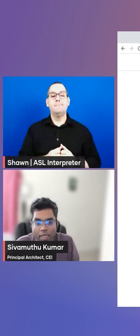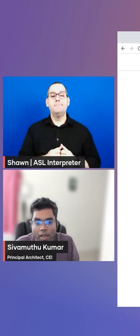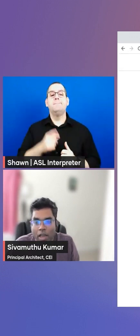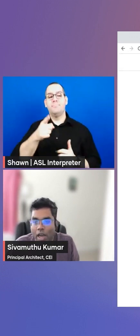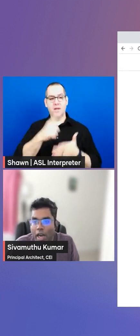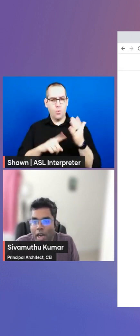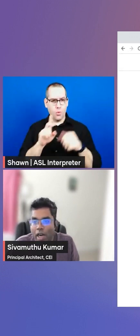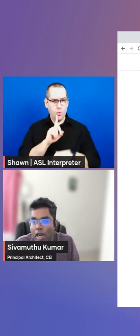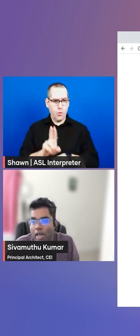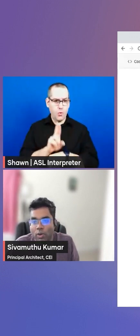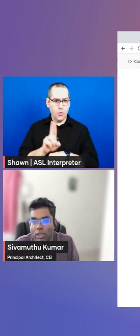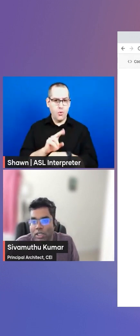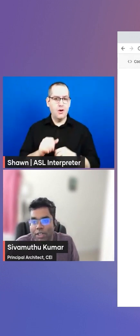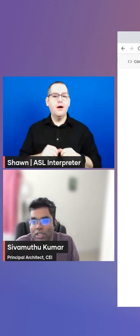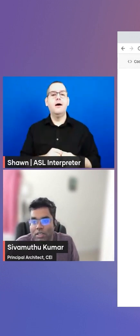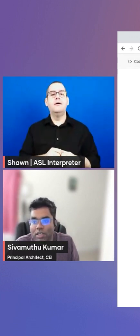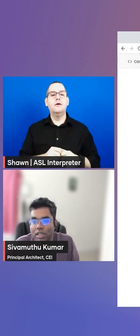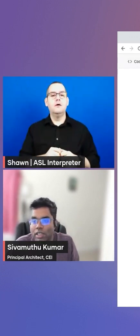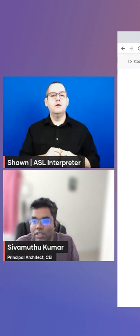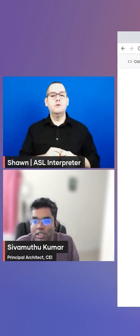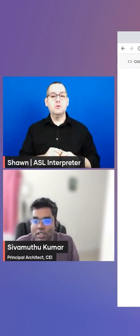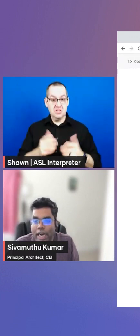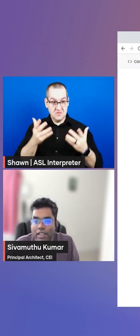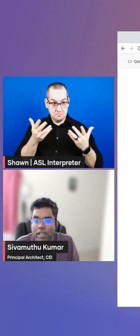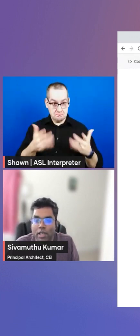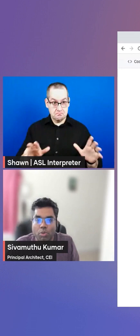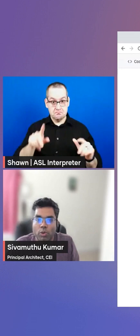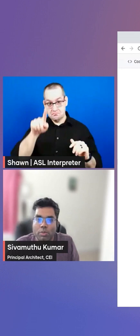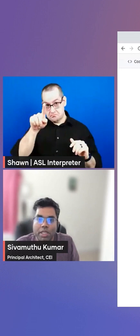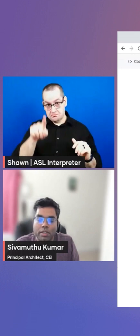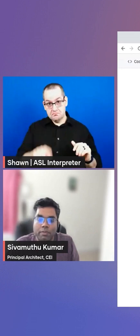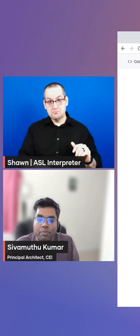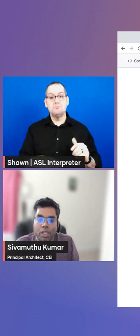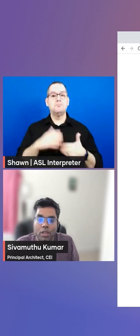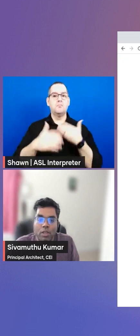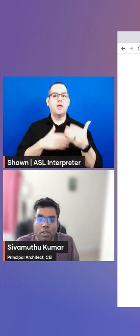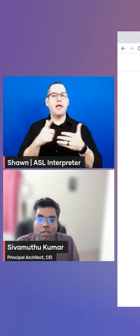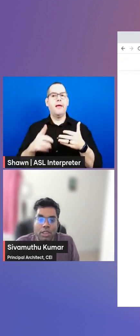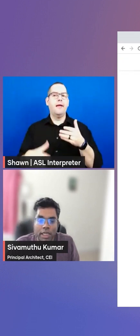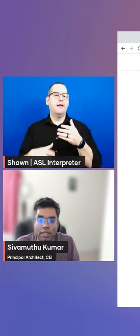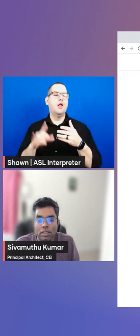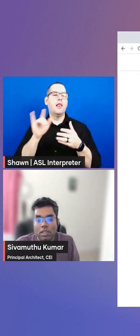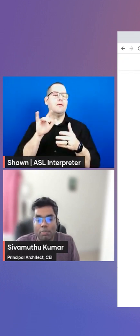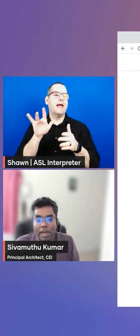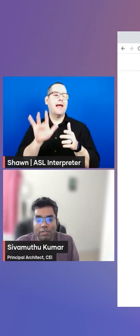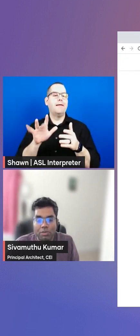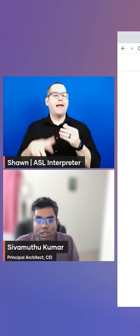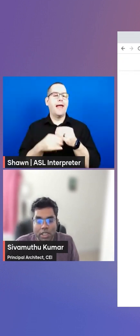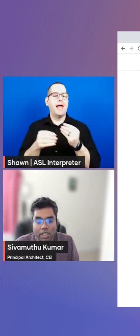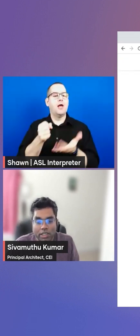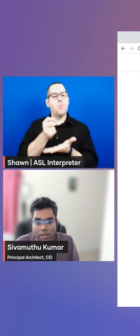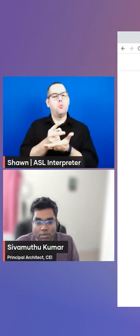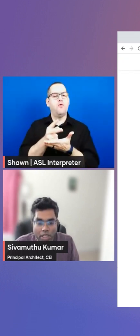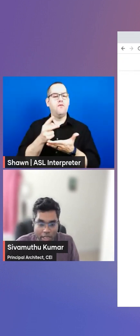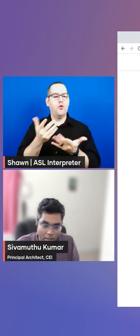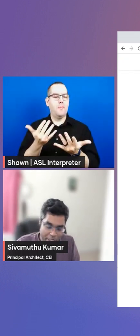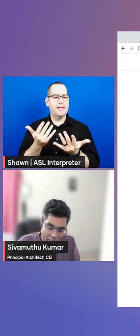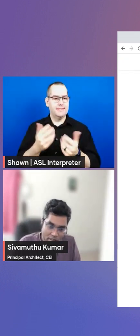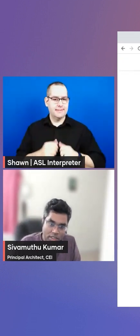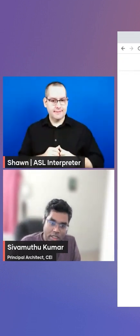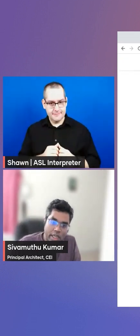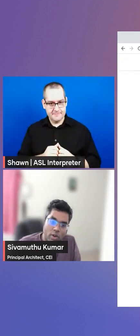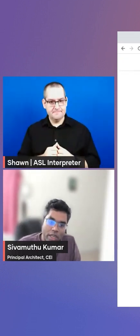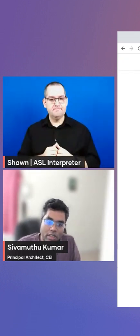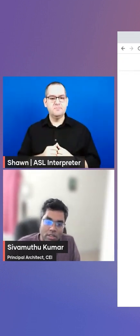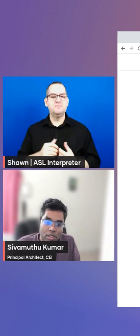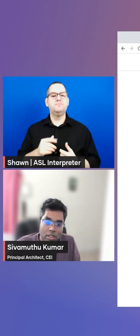using. And once everything is ready, it just added like approval pending. Then the platform engineering team, they are coming